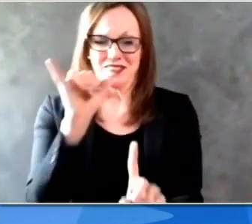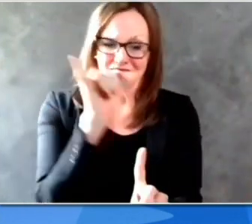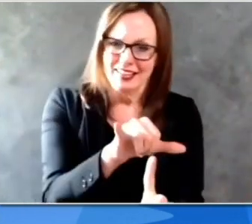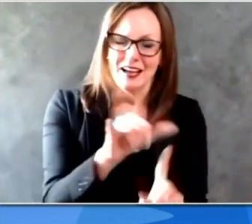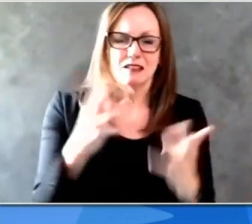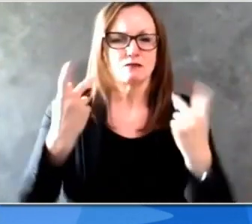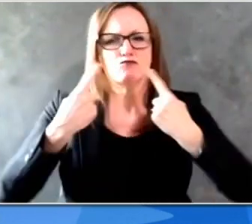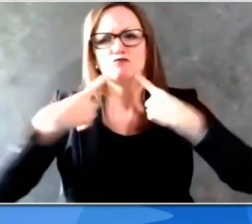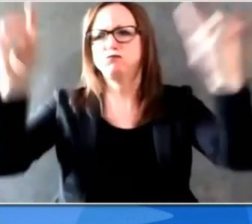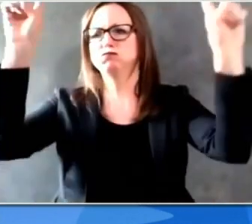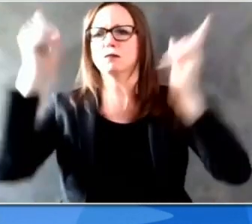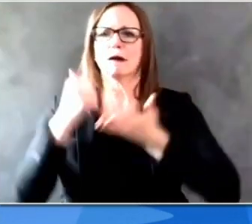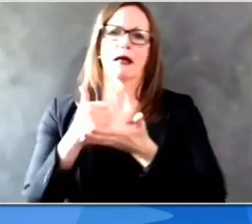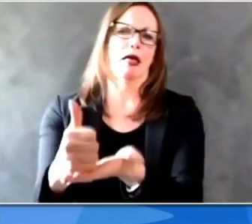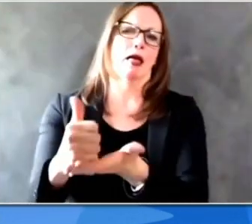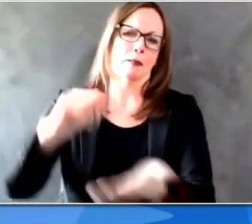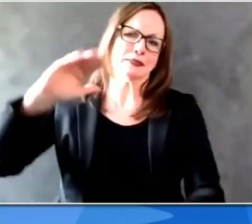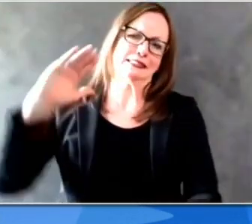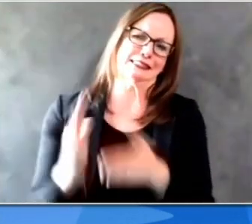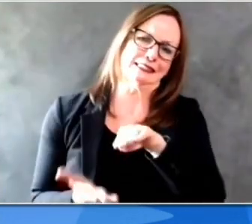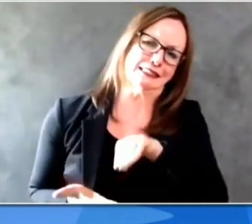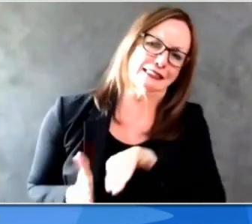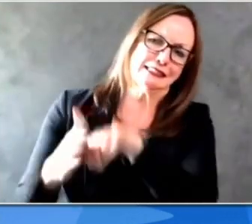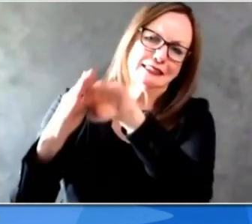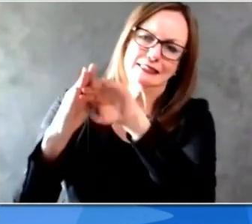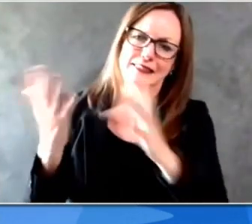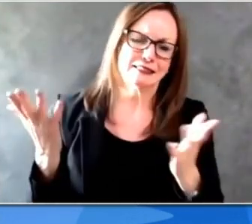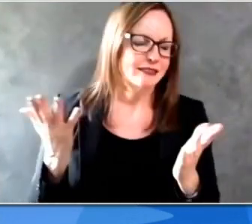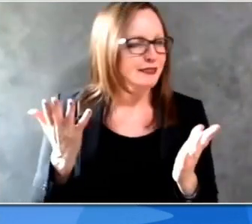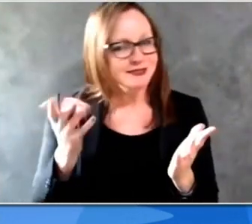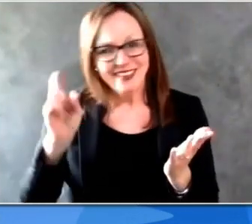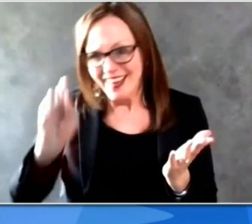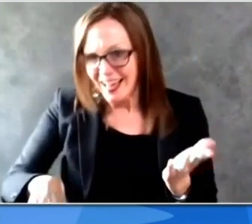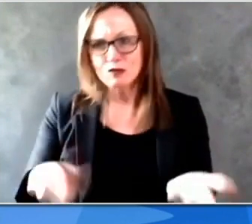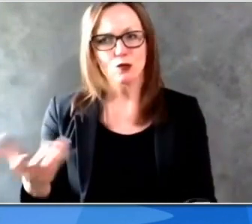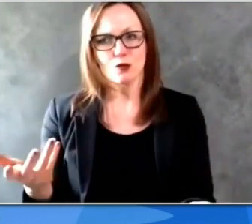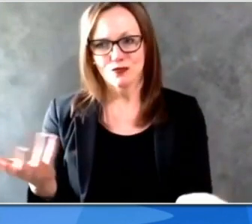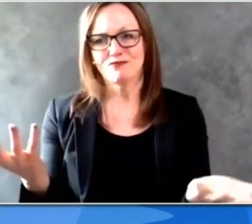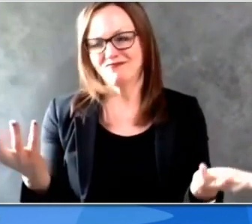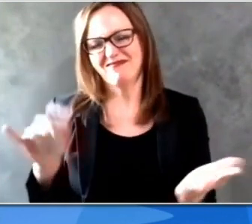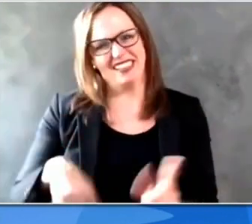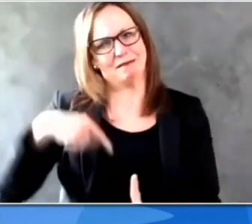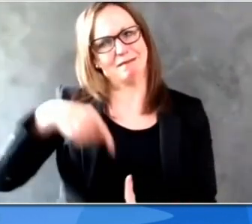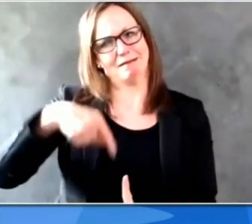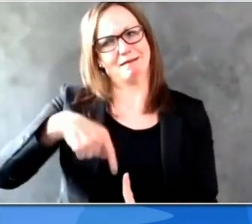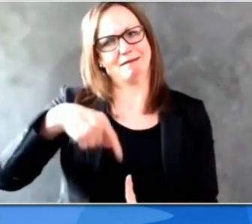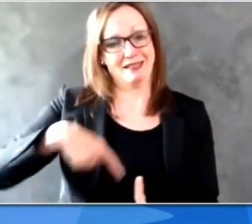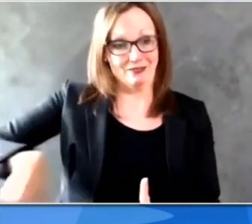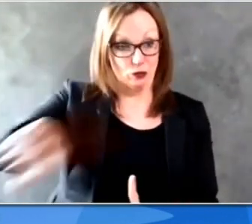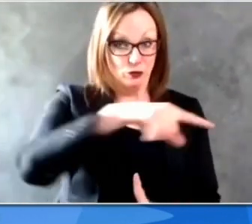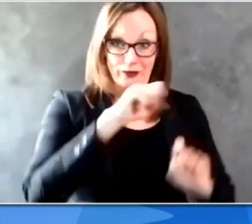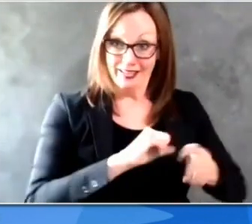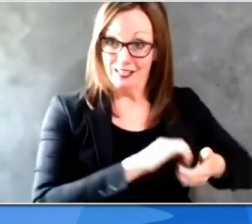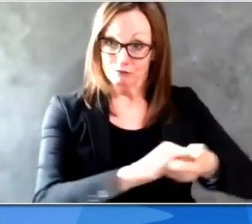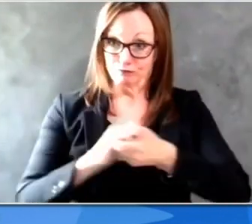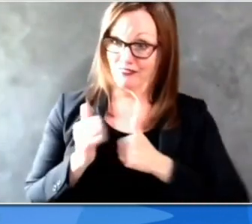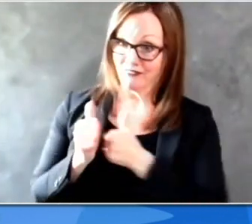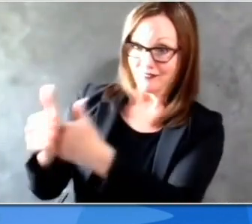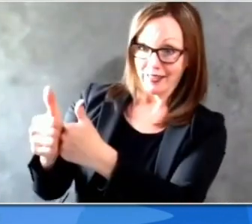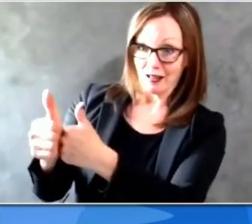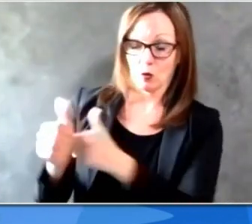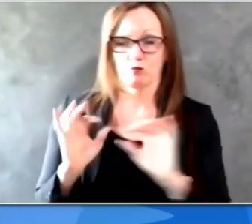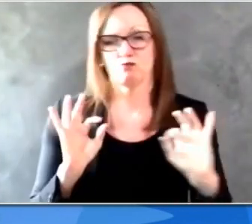Hi, thanks for this call. The Dane County Health Department is saying they are about 10 days behind in processing negative